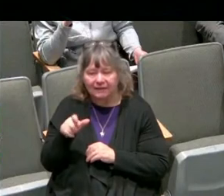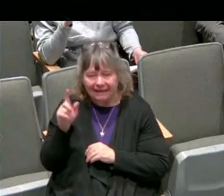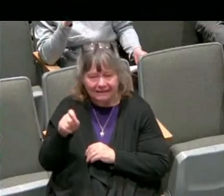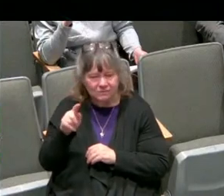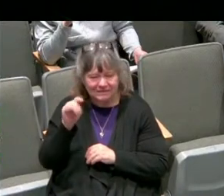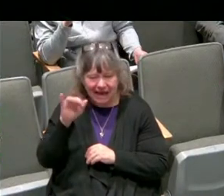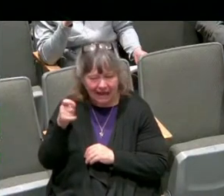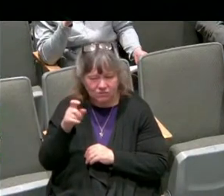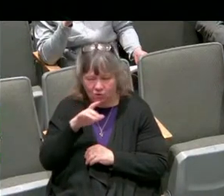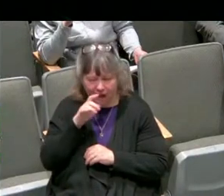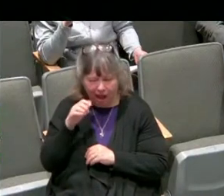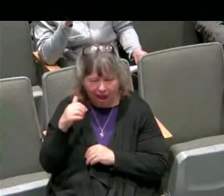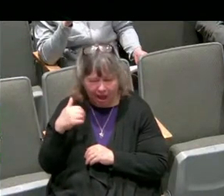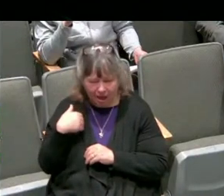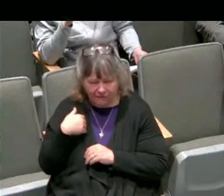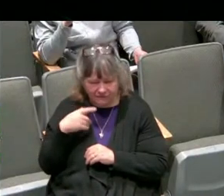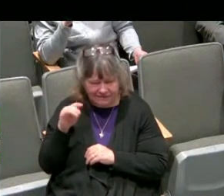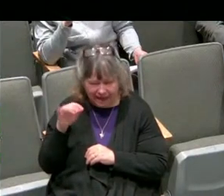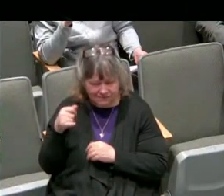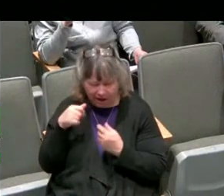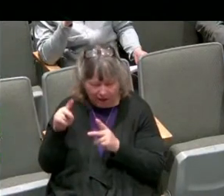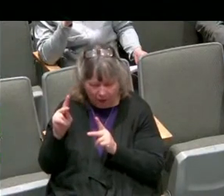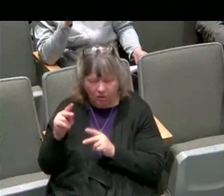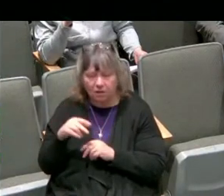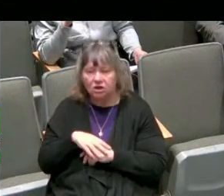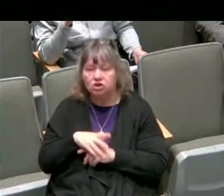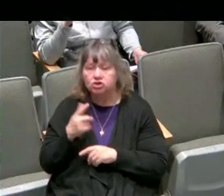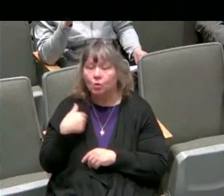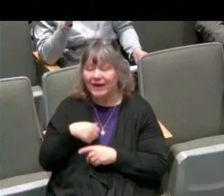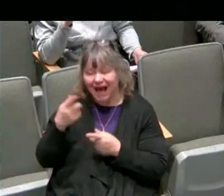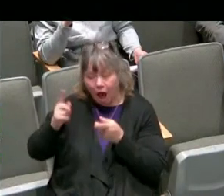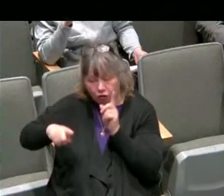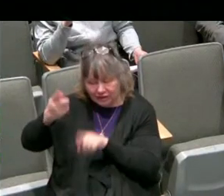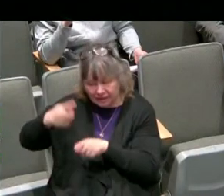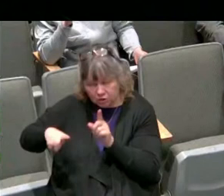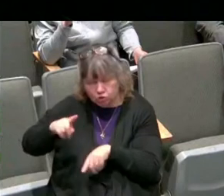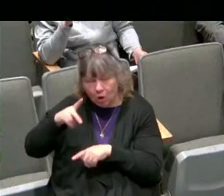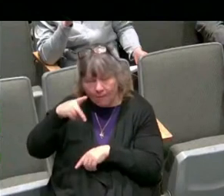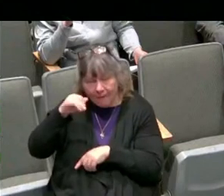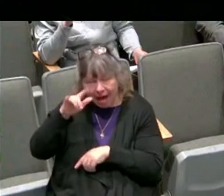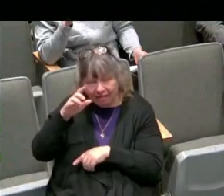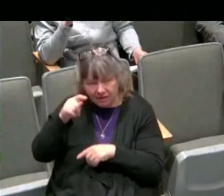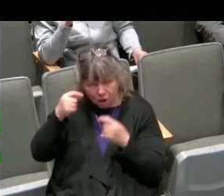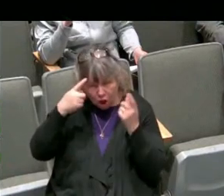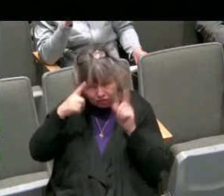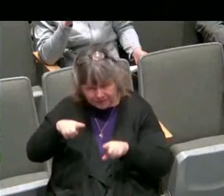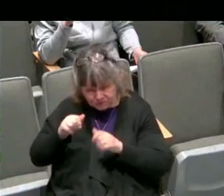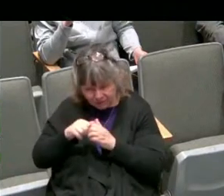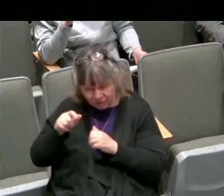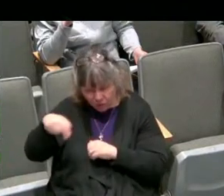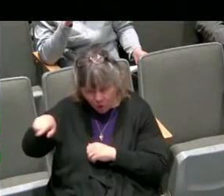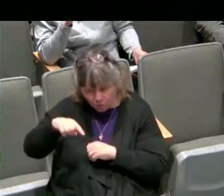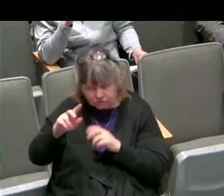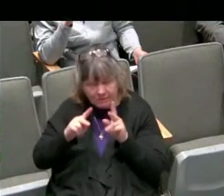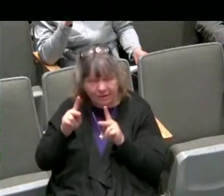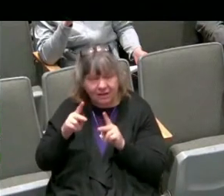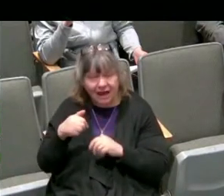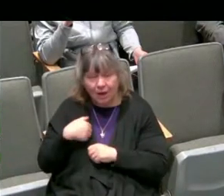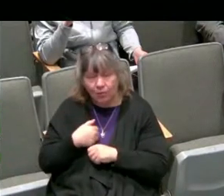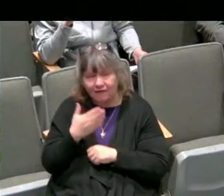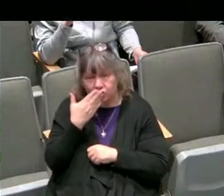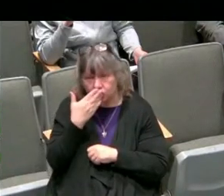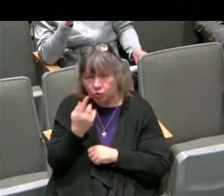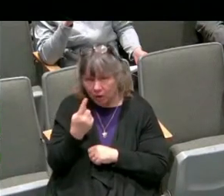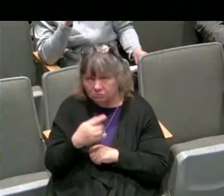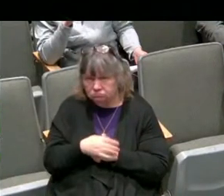taxed or have to or is allowed to be taxed so we enter into pilot agreements with these people and we have a very very good